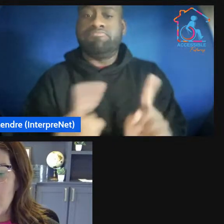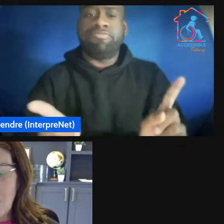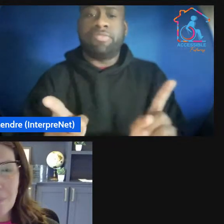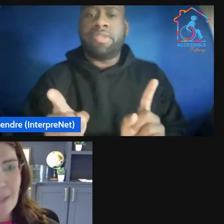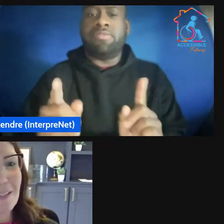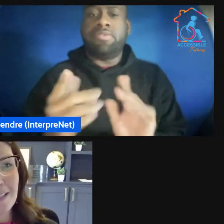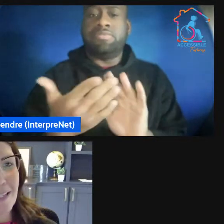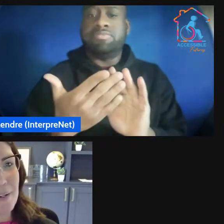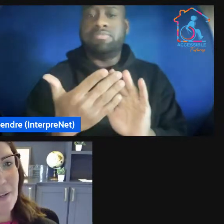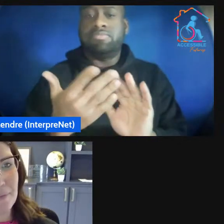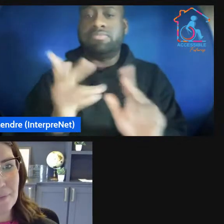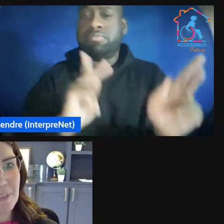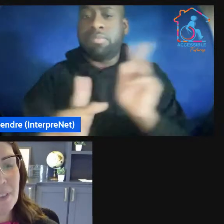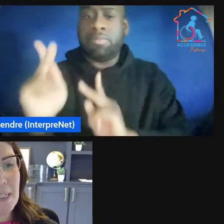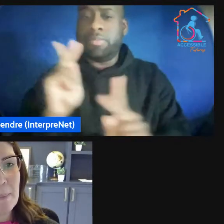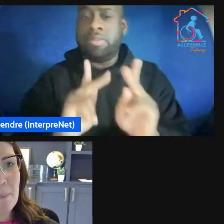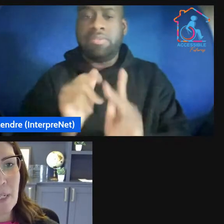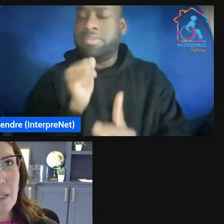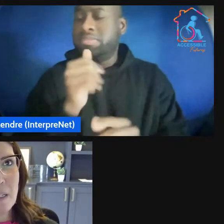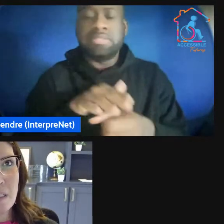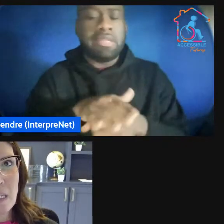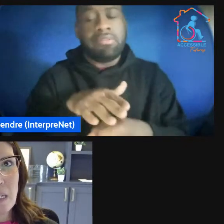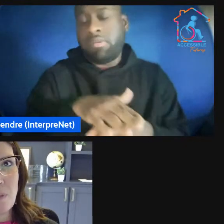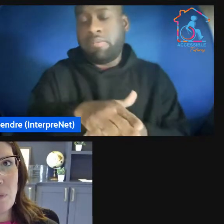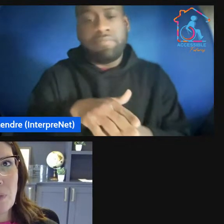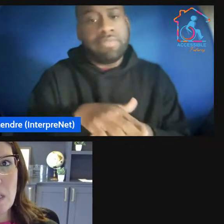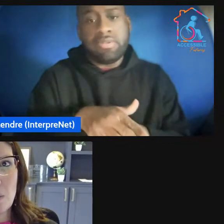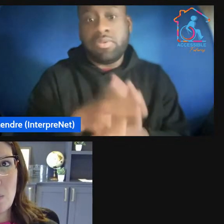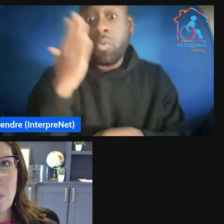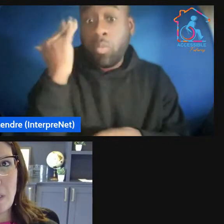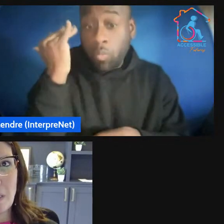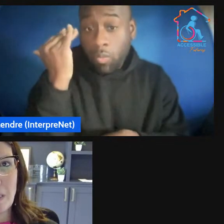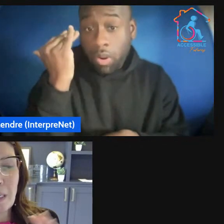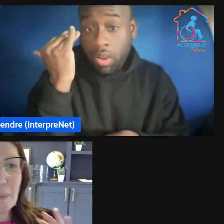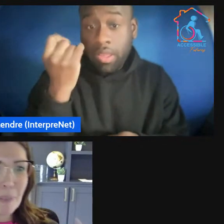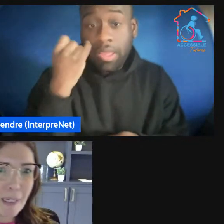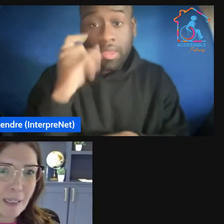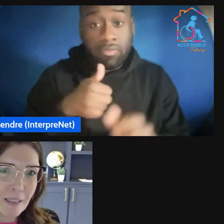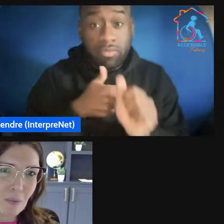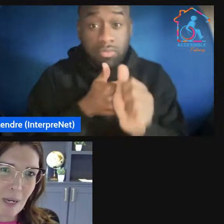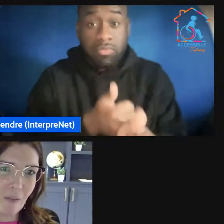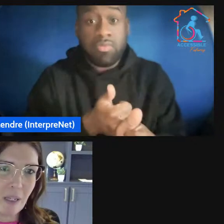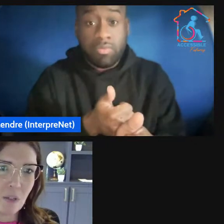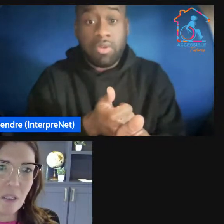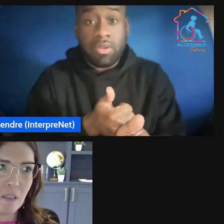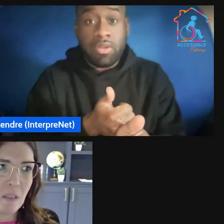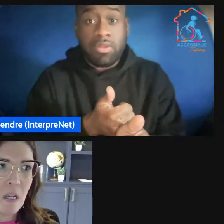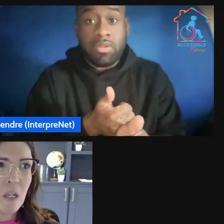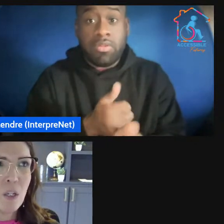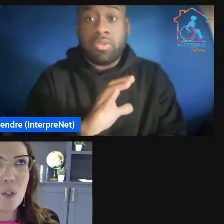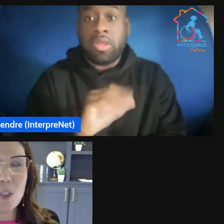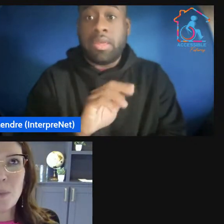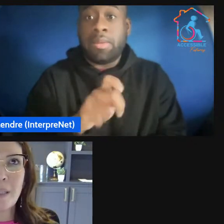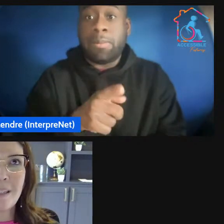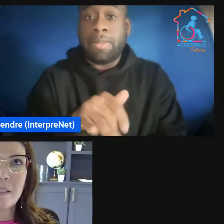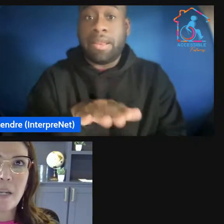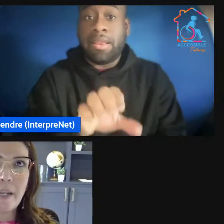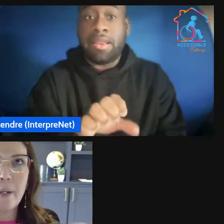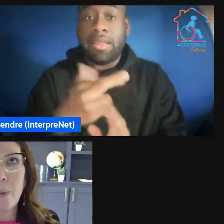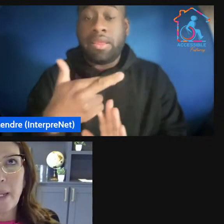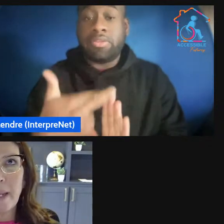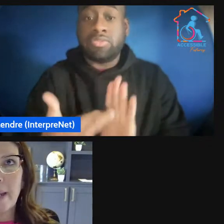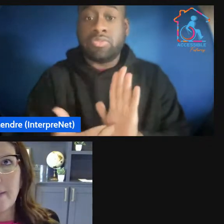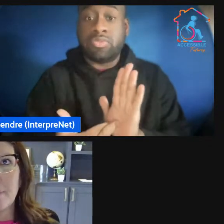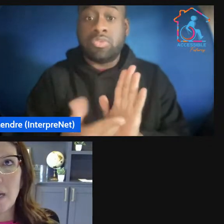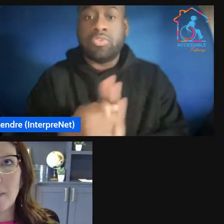And quite frankly, it's not enough. Mm-hmm. Because if you follow the compliance regulations, you're doing things